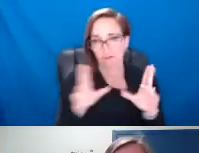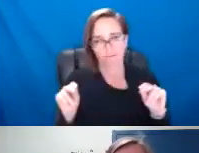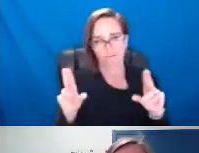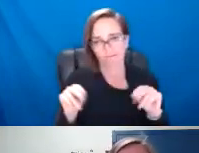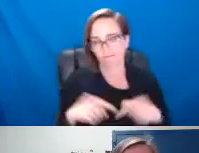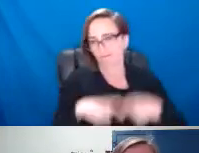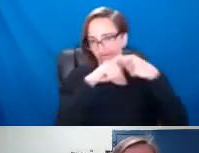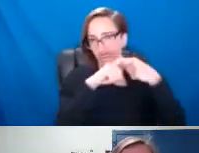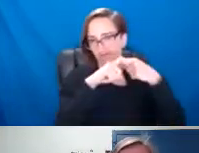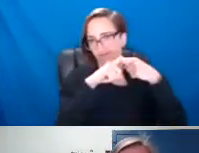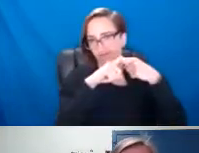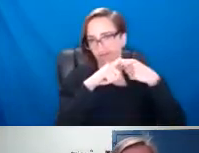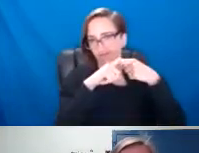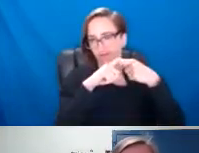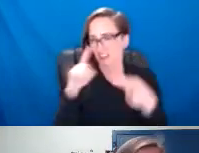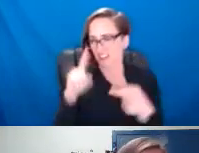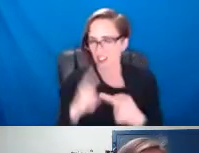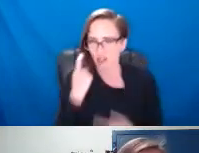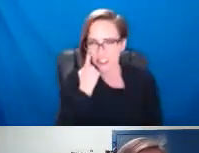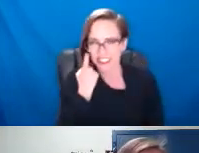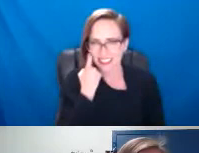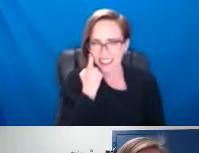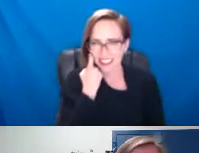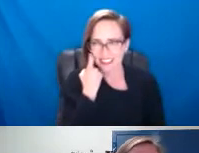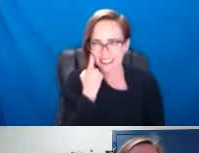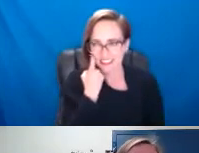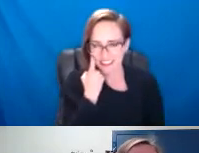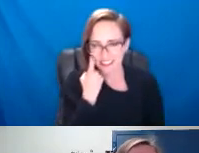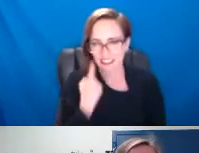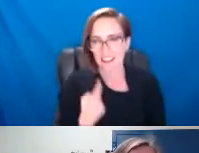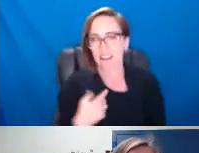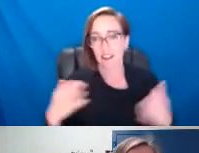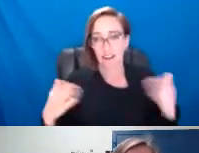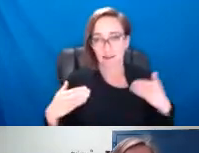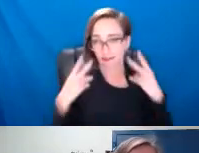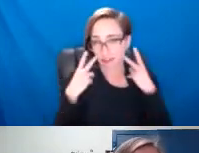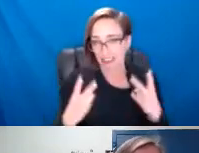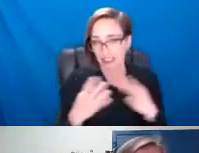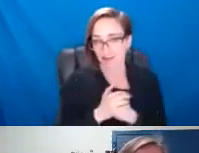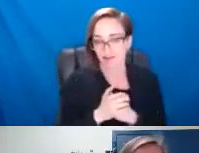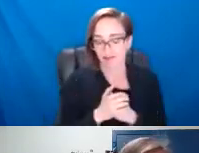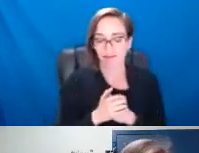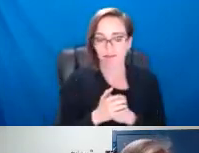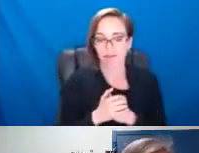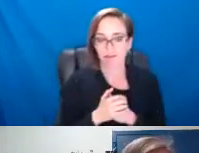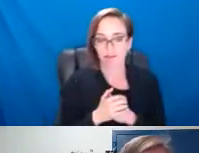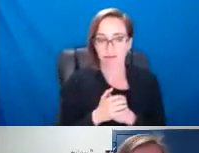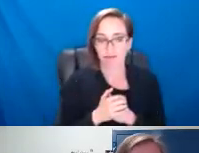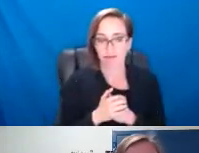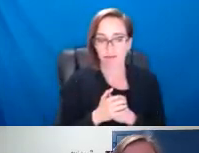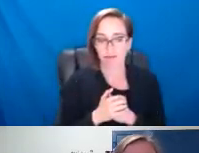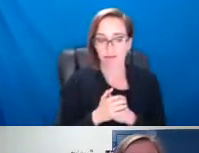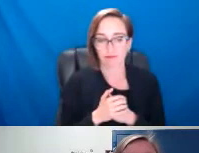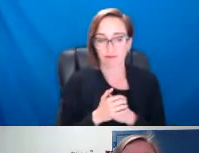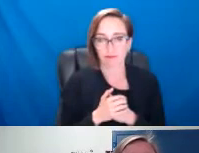them. And up until recently have not been able to see them. What we have done most recently as